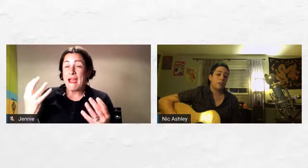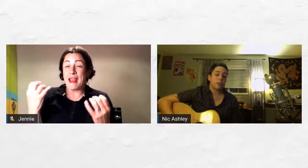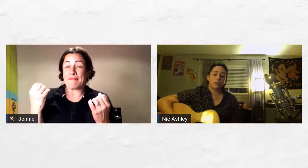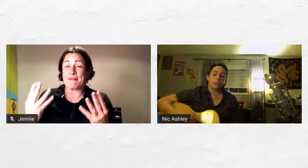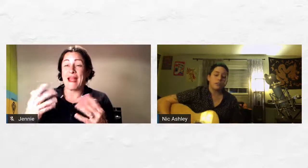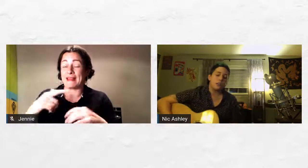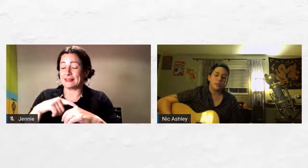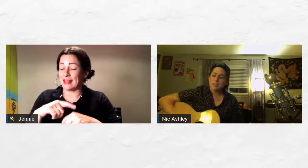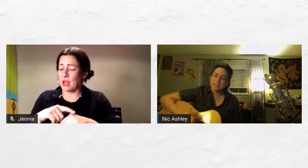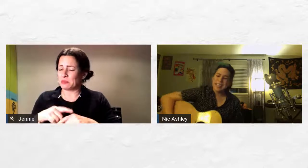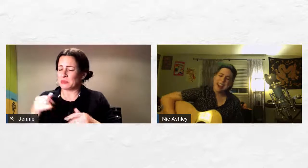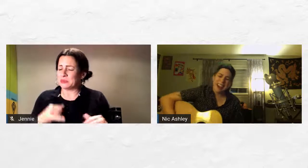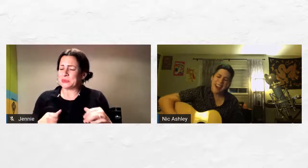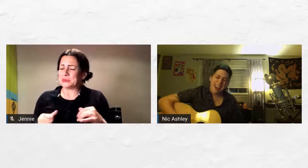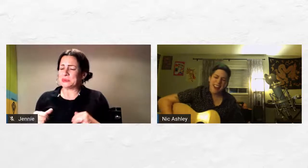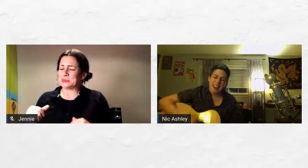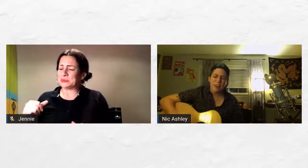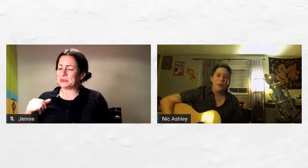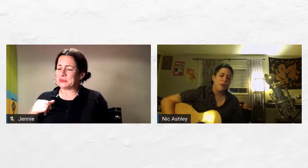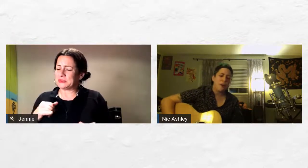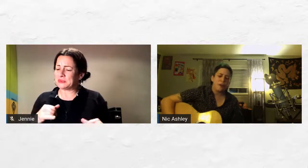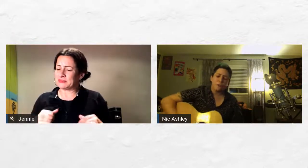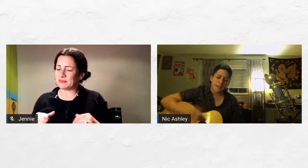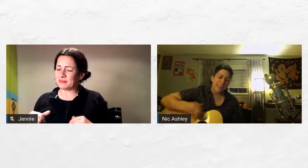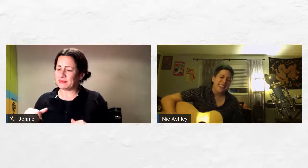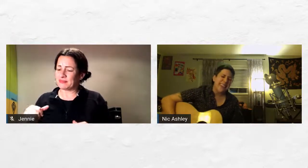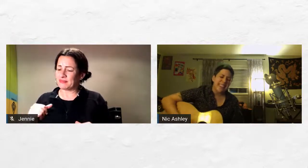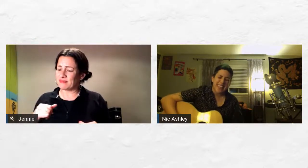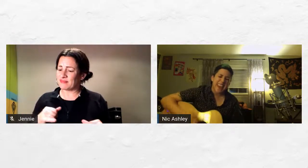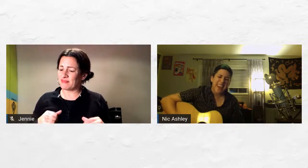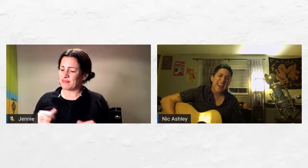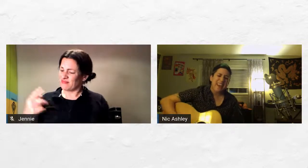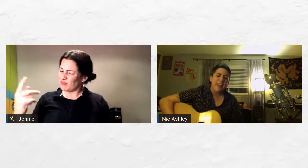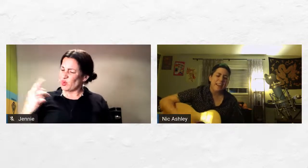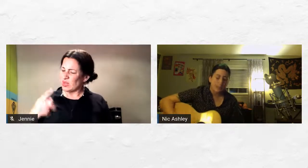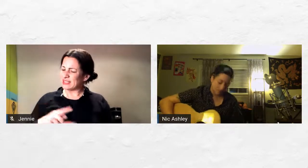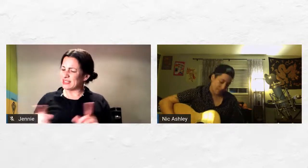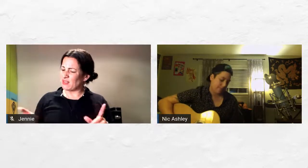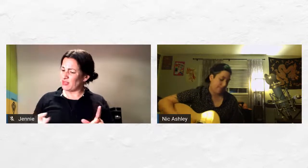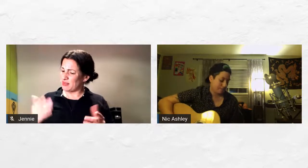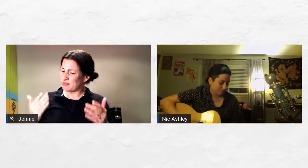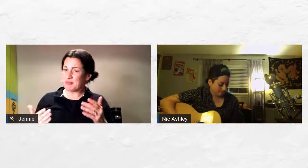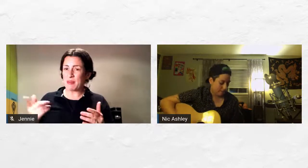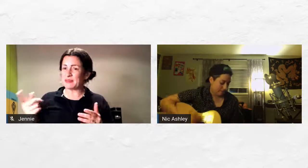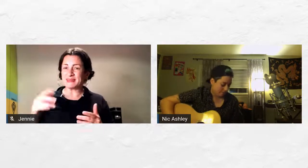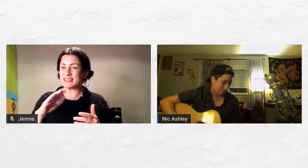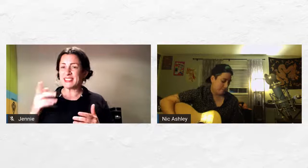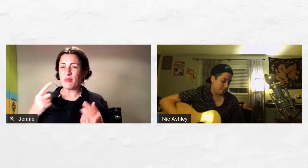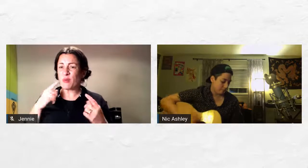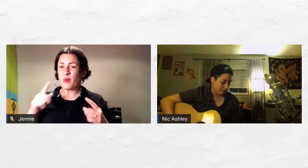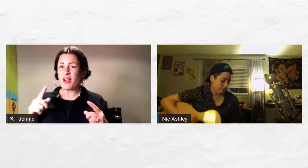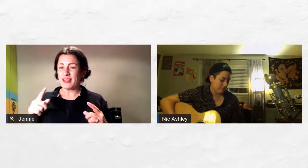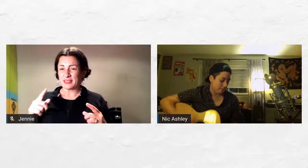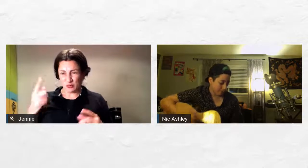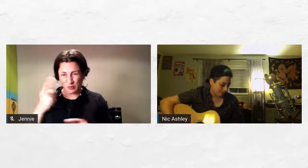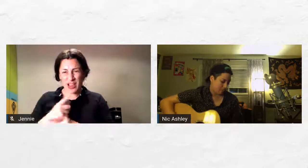Or should I hope it can?